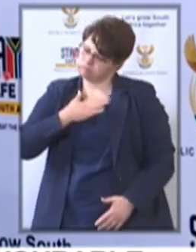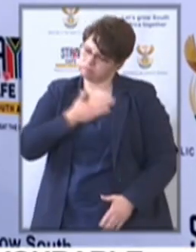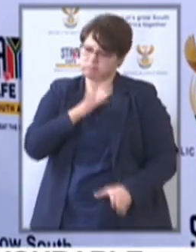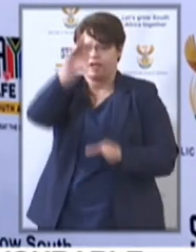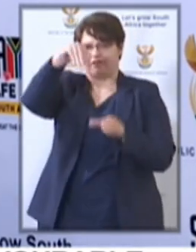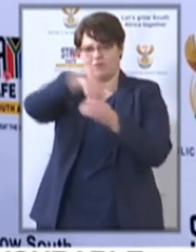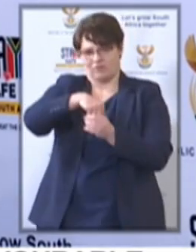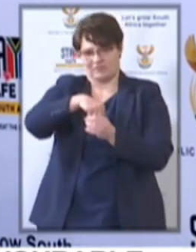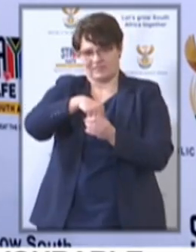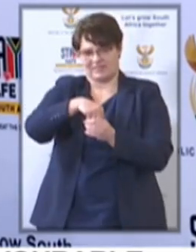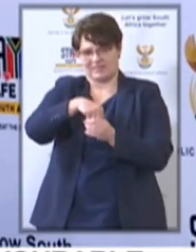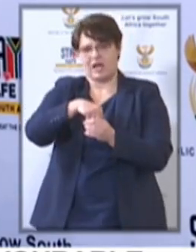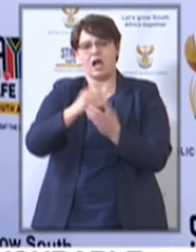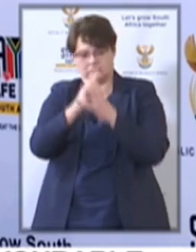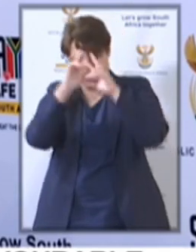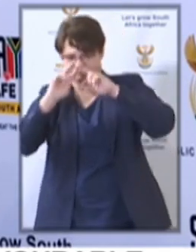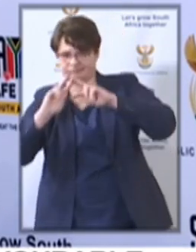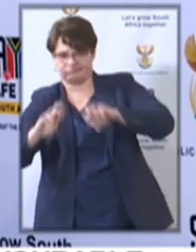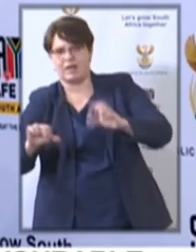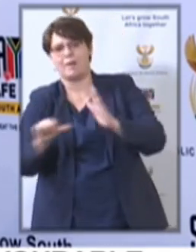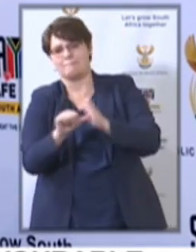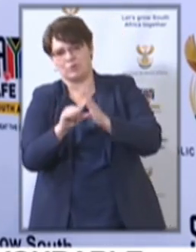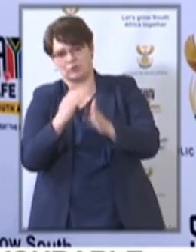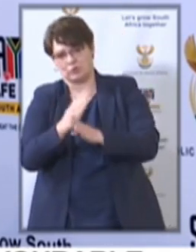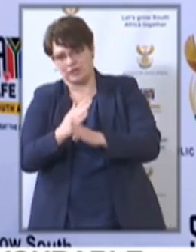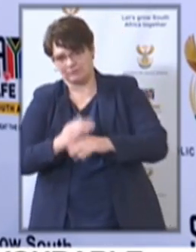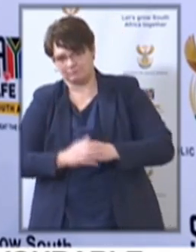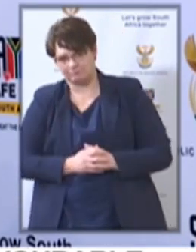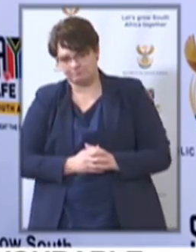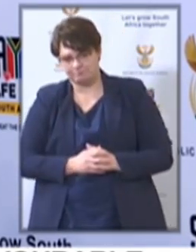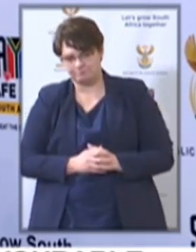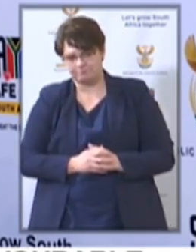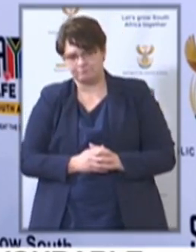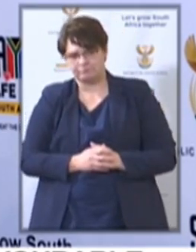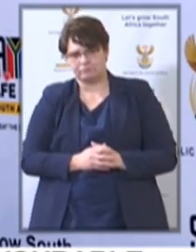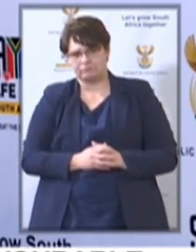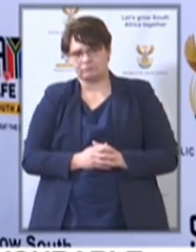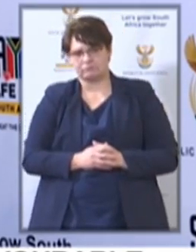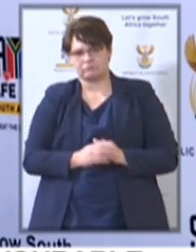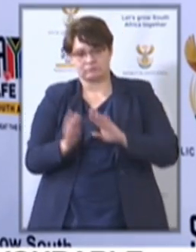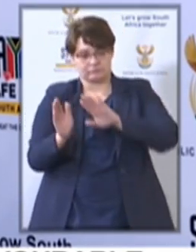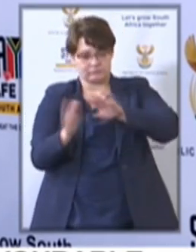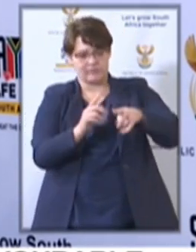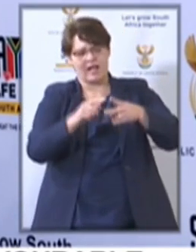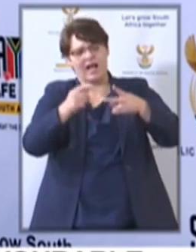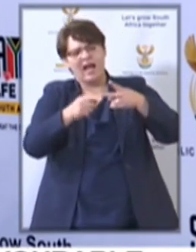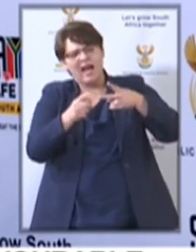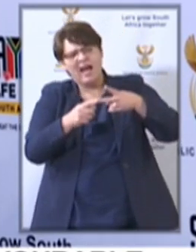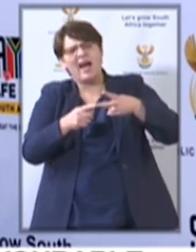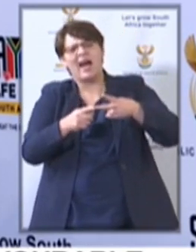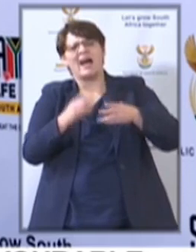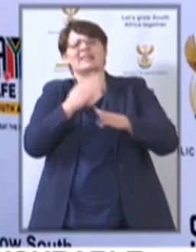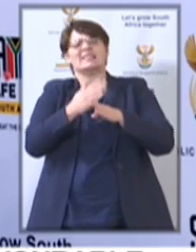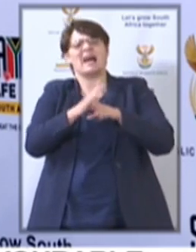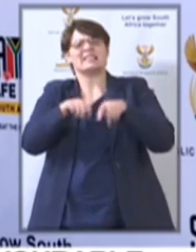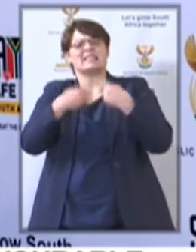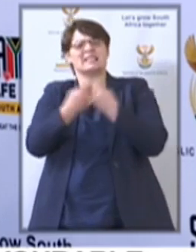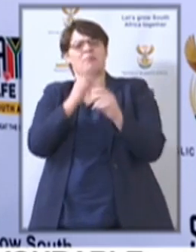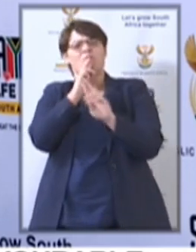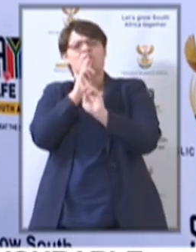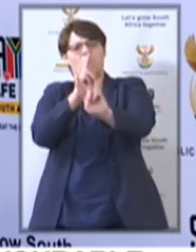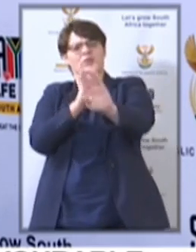to serve and to undertake this important work. The other task team report that I would like